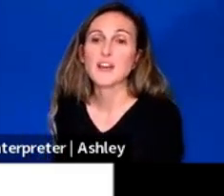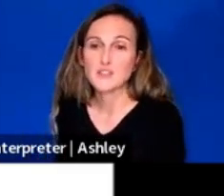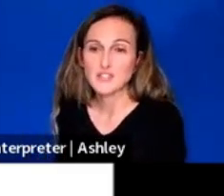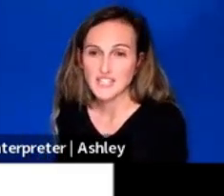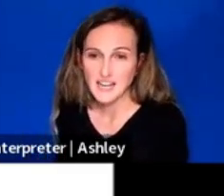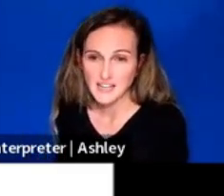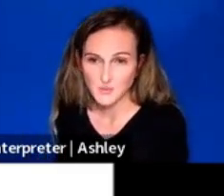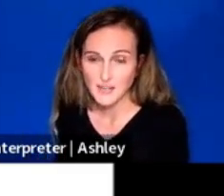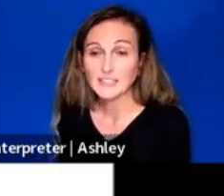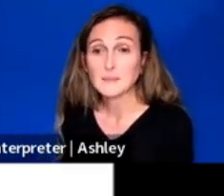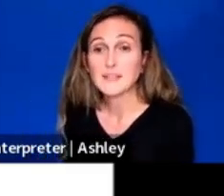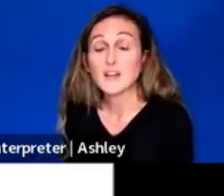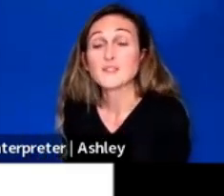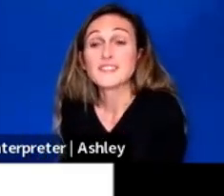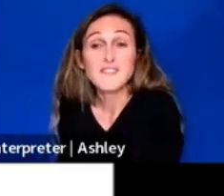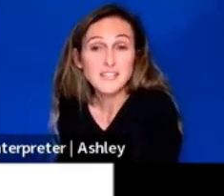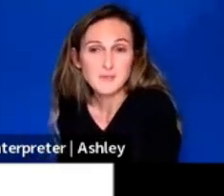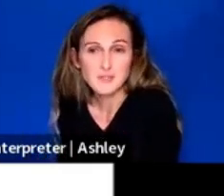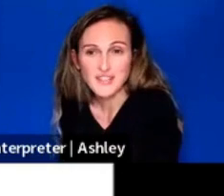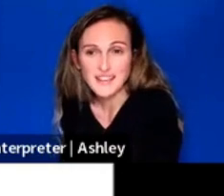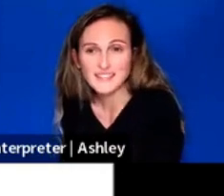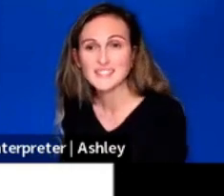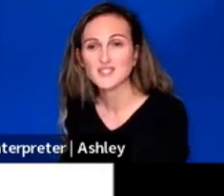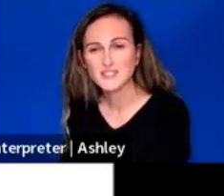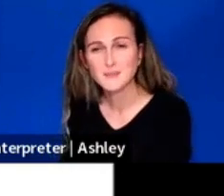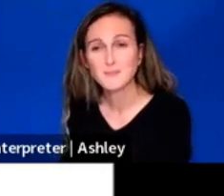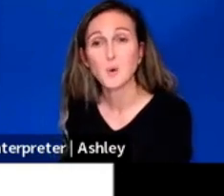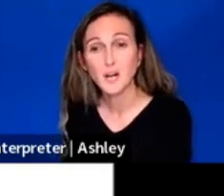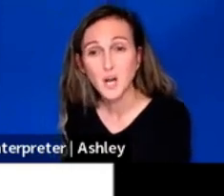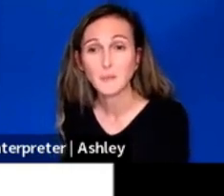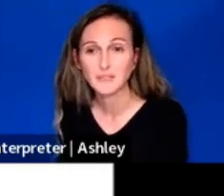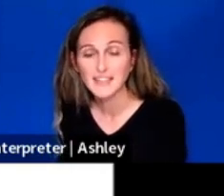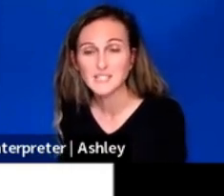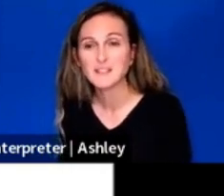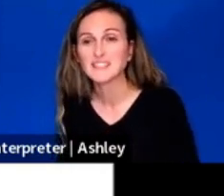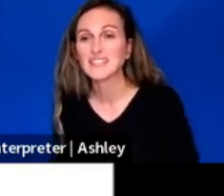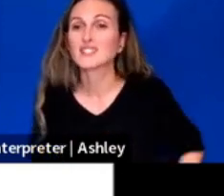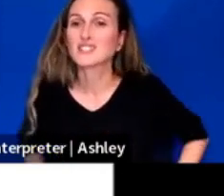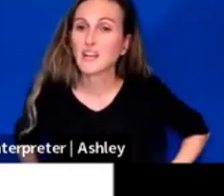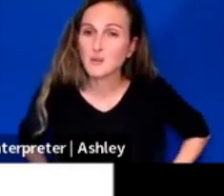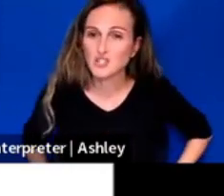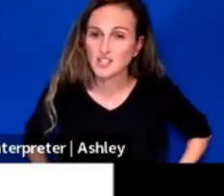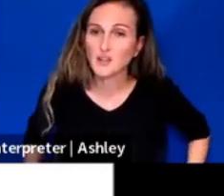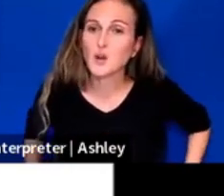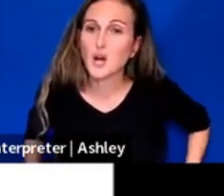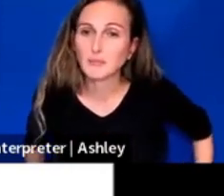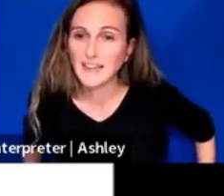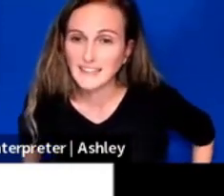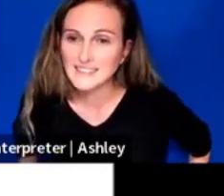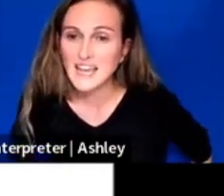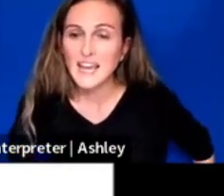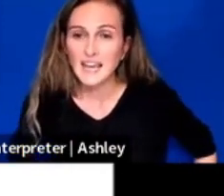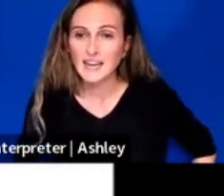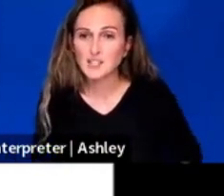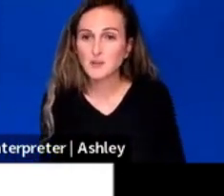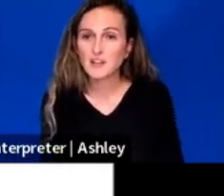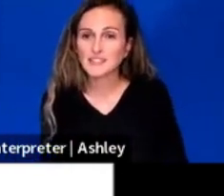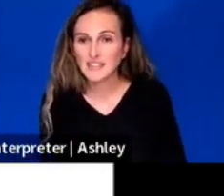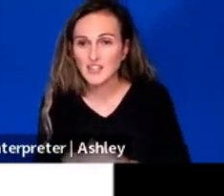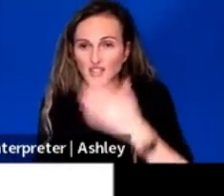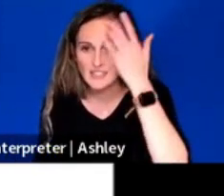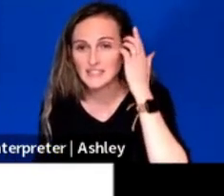individuals understand reading lips out of 70%. It's just more complex. Plus, the English language is so complex in